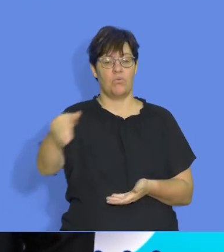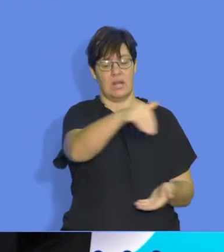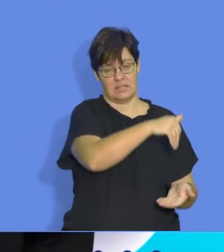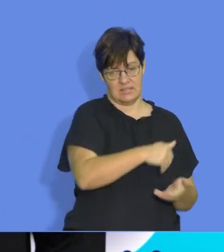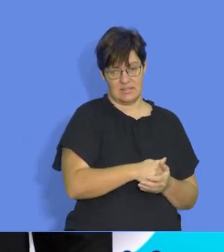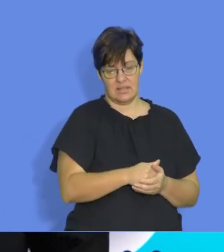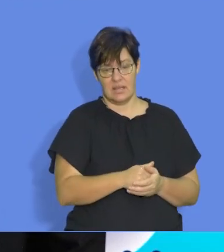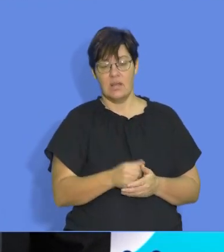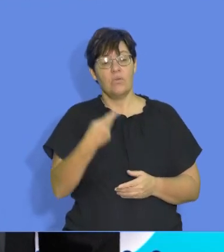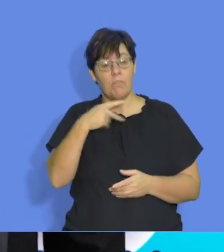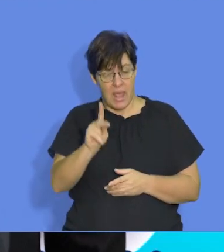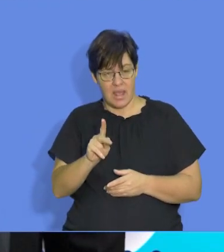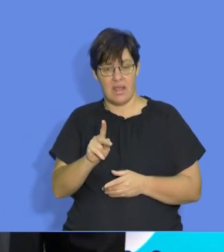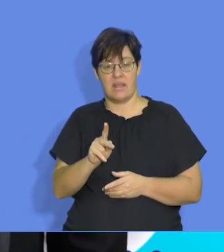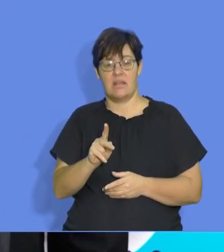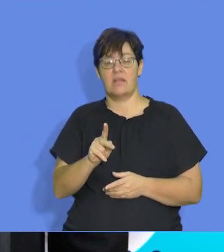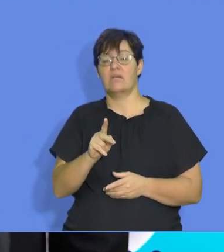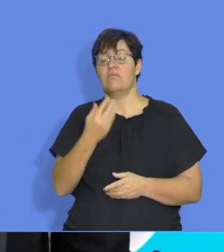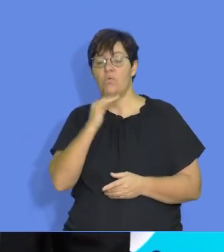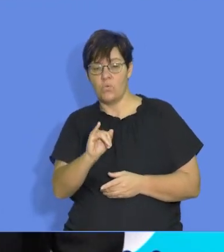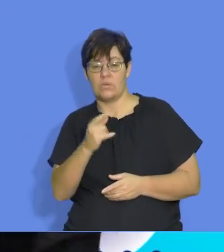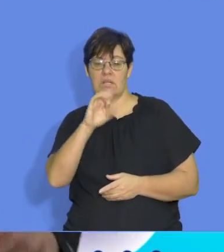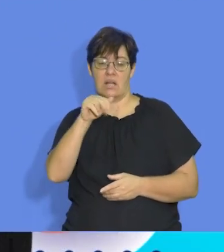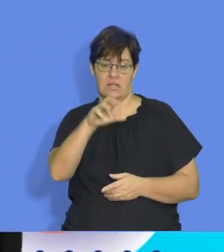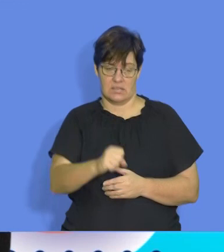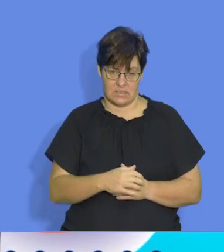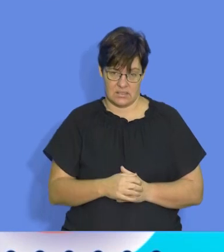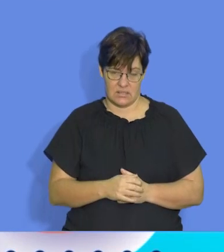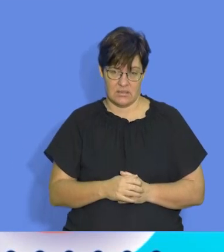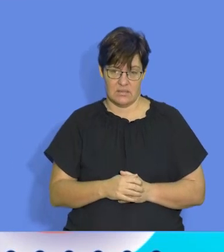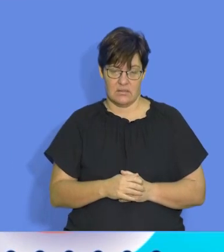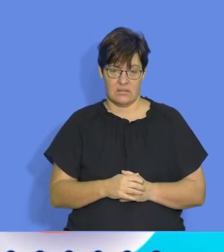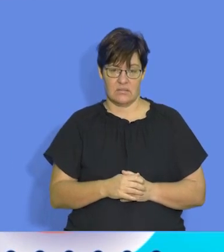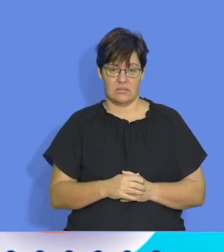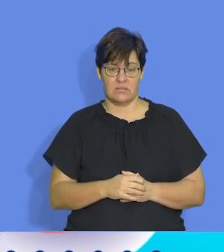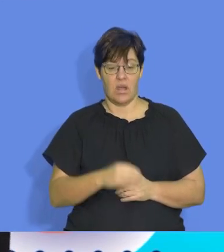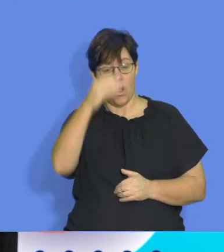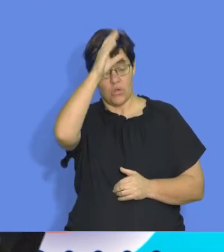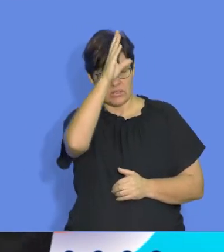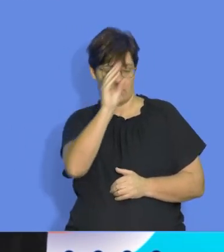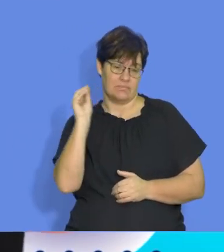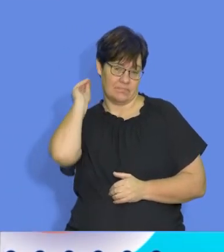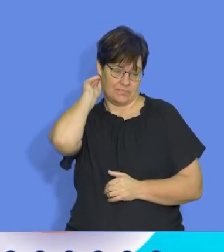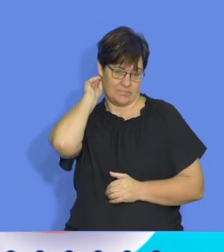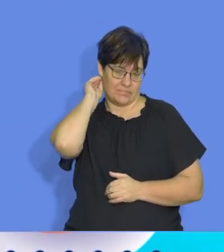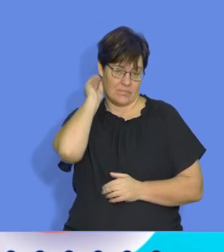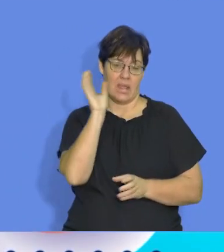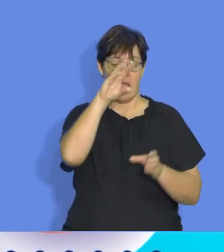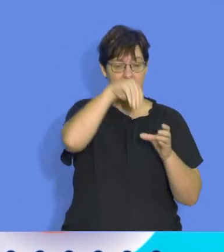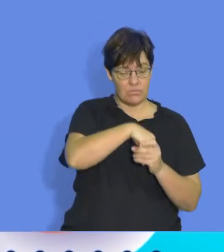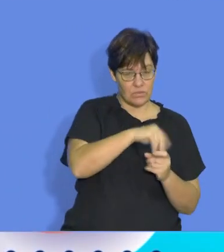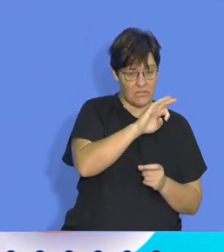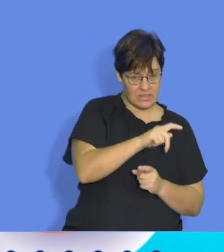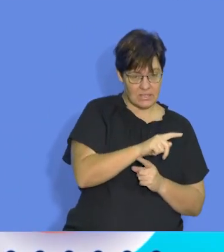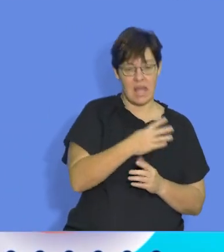pay over to SARS. Okay, so keep these concepts in mind, input VAT and your